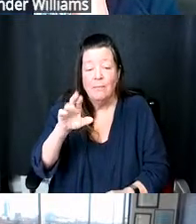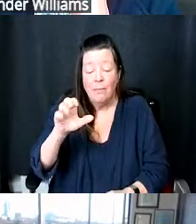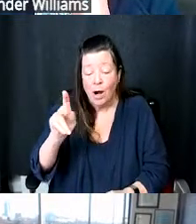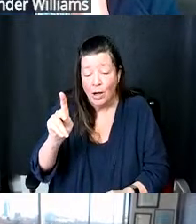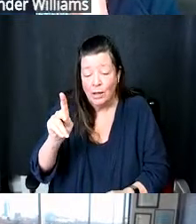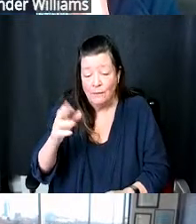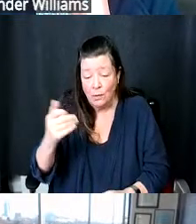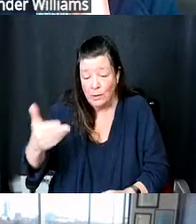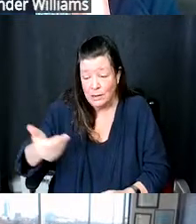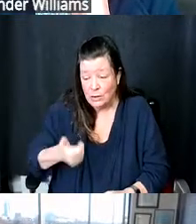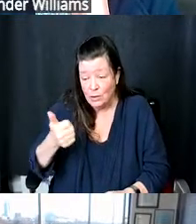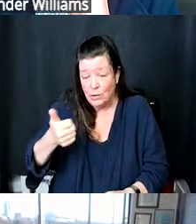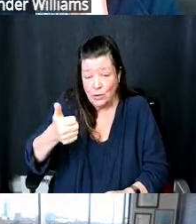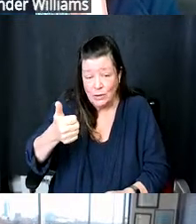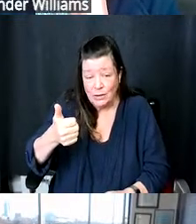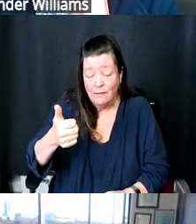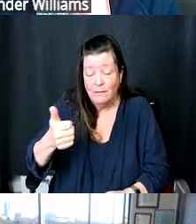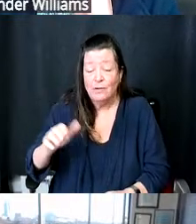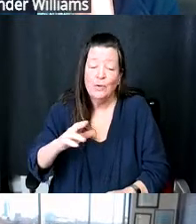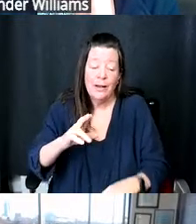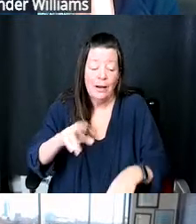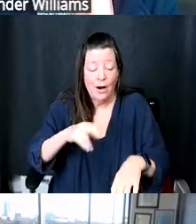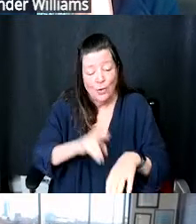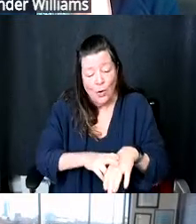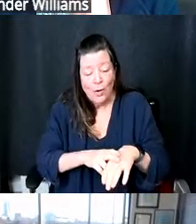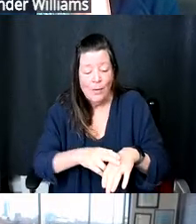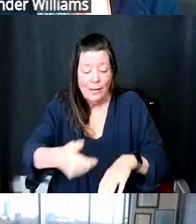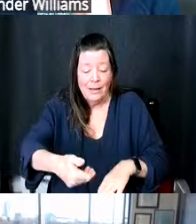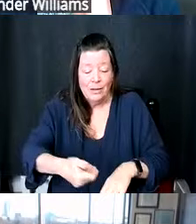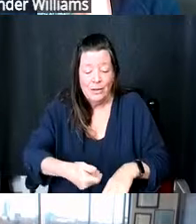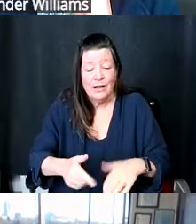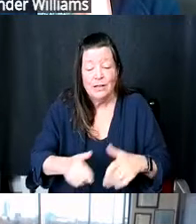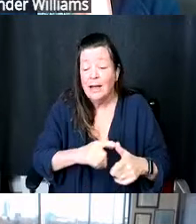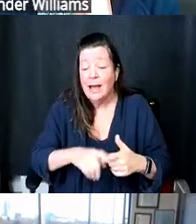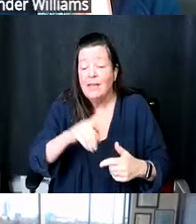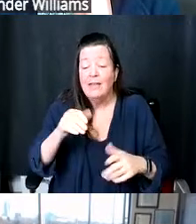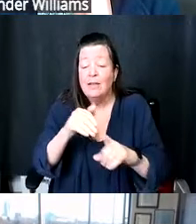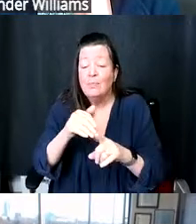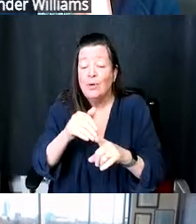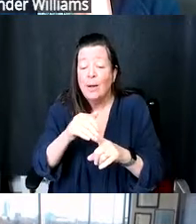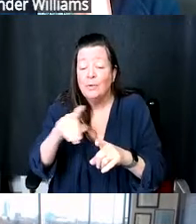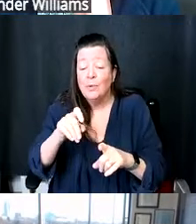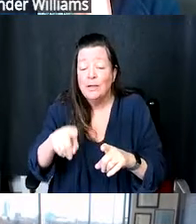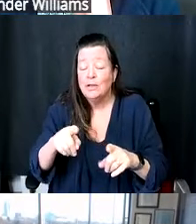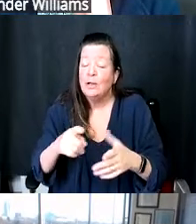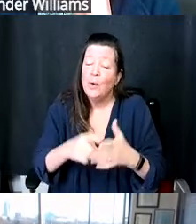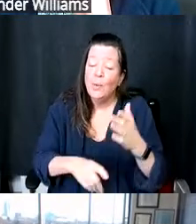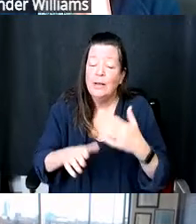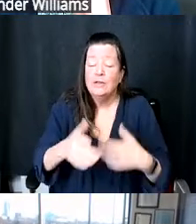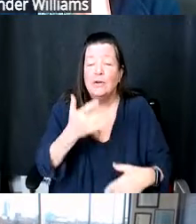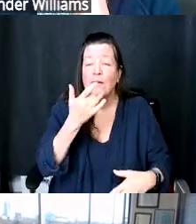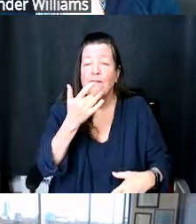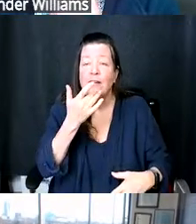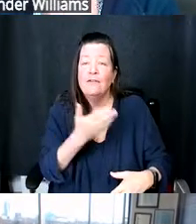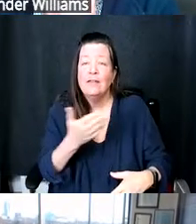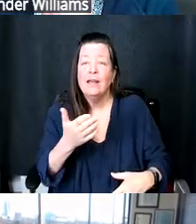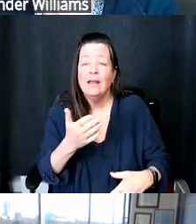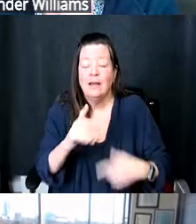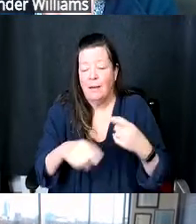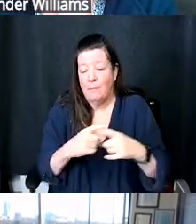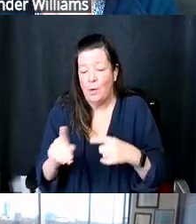introduce yourself, we were doing our typical introduction, and then the prompt was, what's your favorite thing about where you grew up?